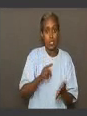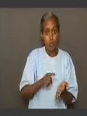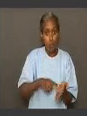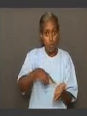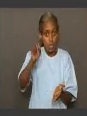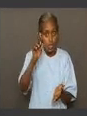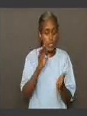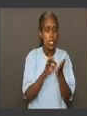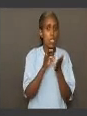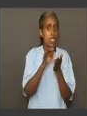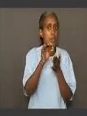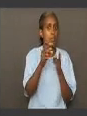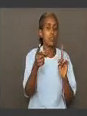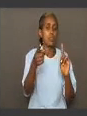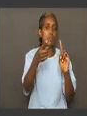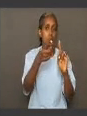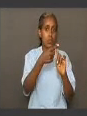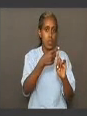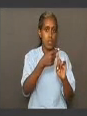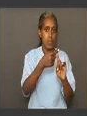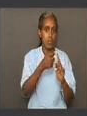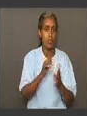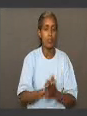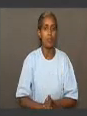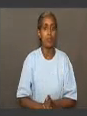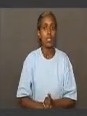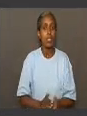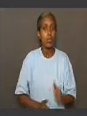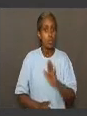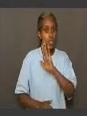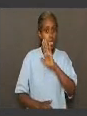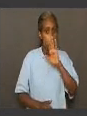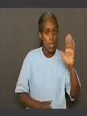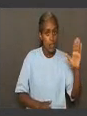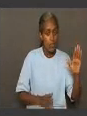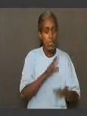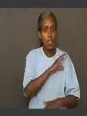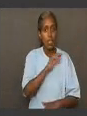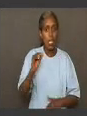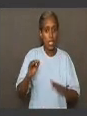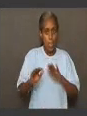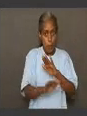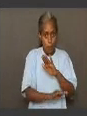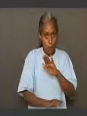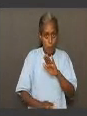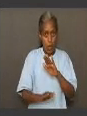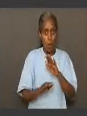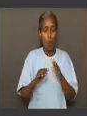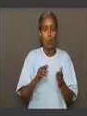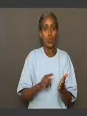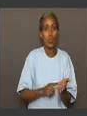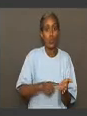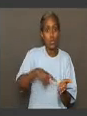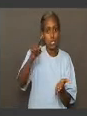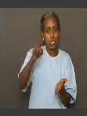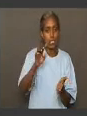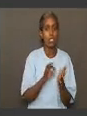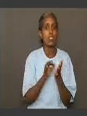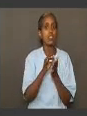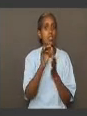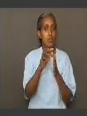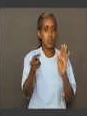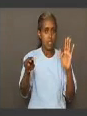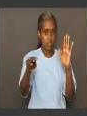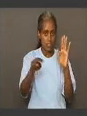the numbers are positive. To the left and below the origin, the numbers